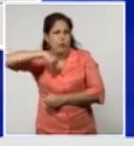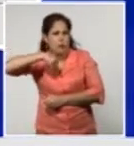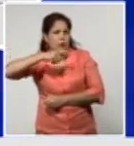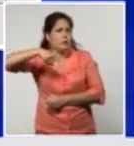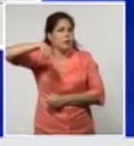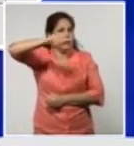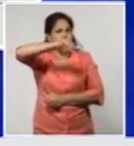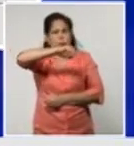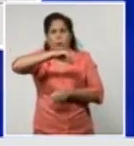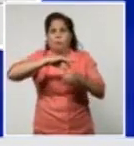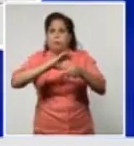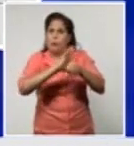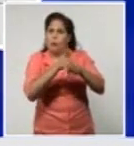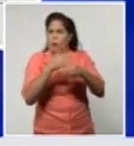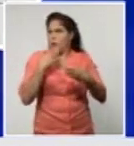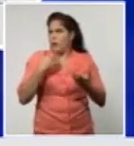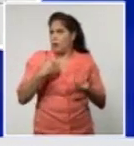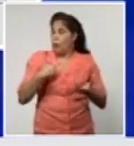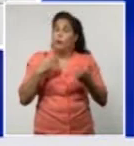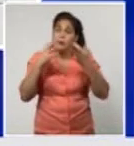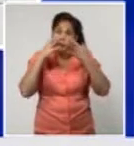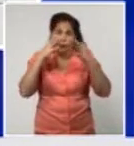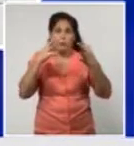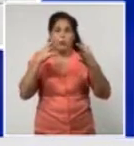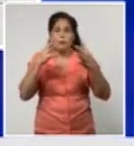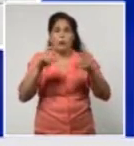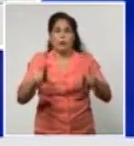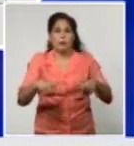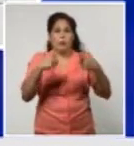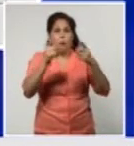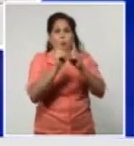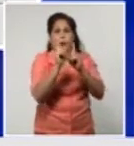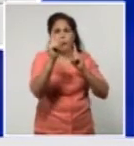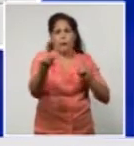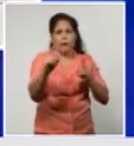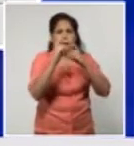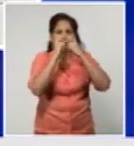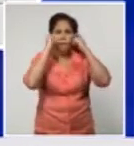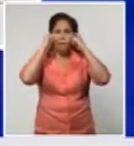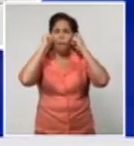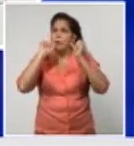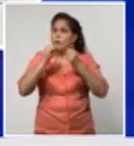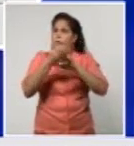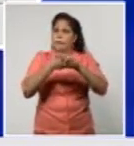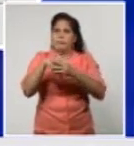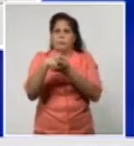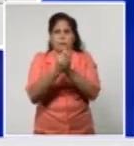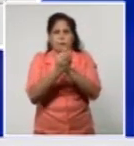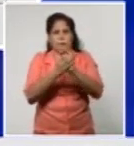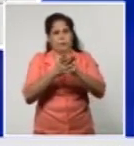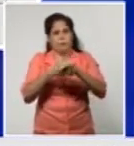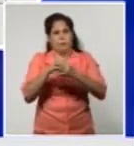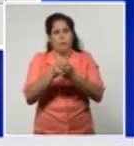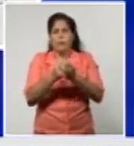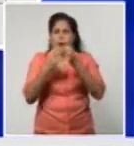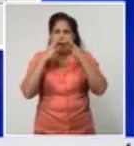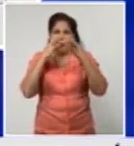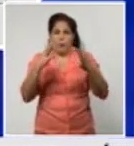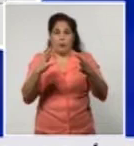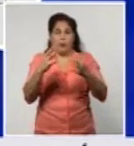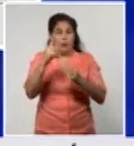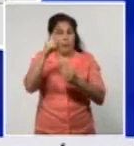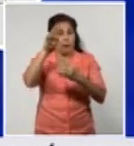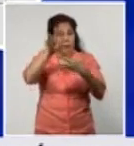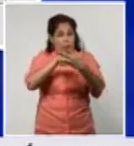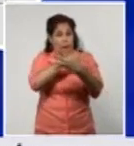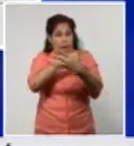the reflection, to call all our people's attention on the importance of abiding